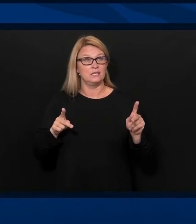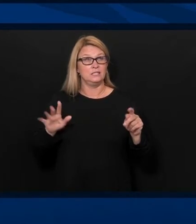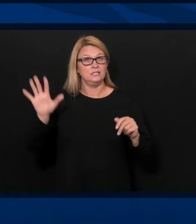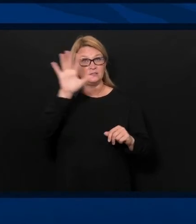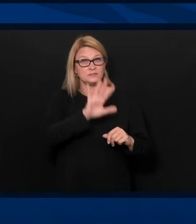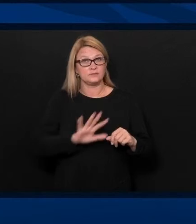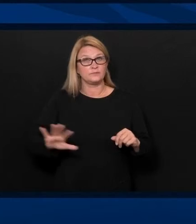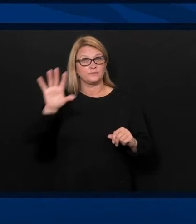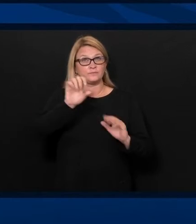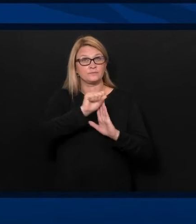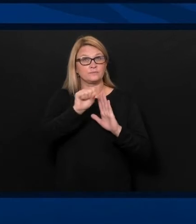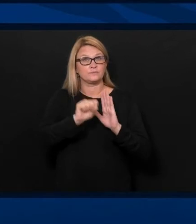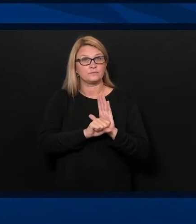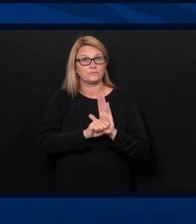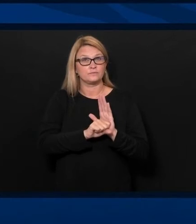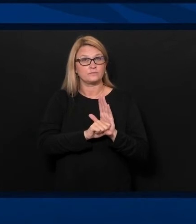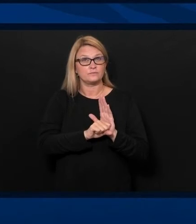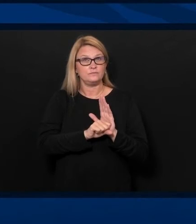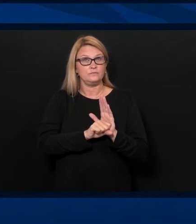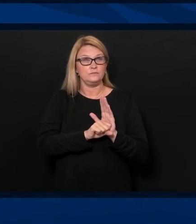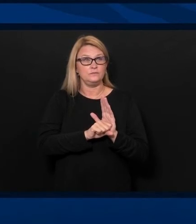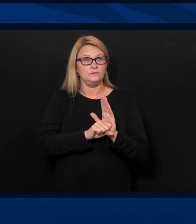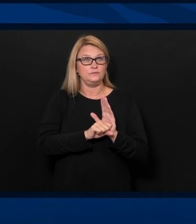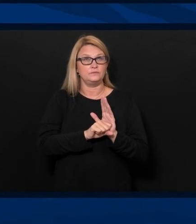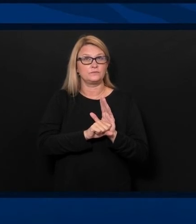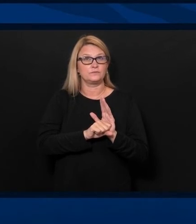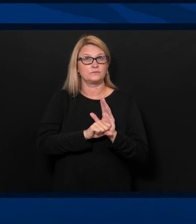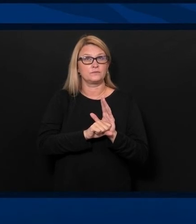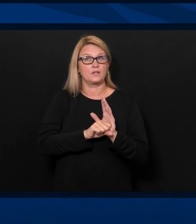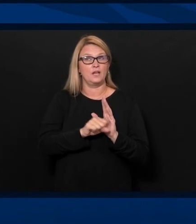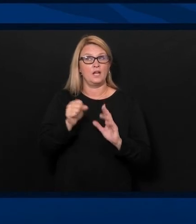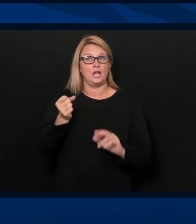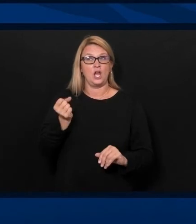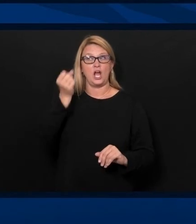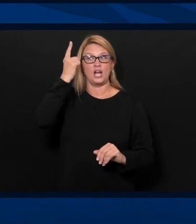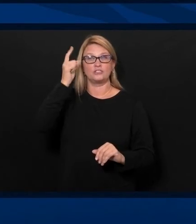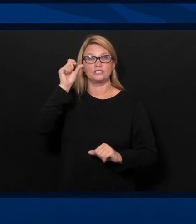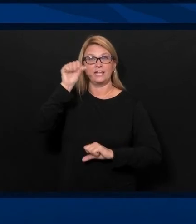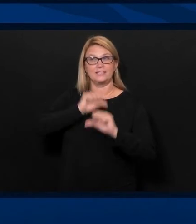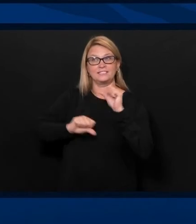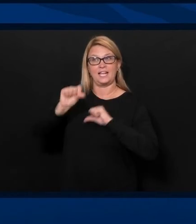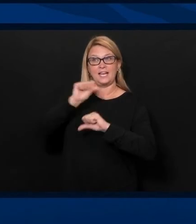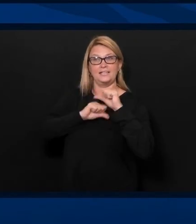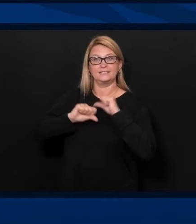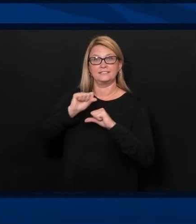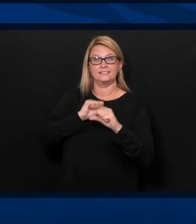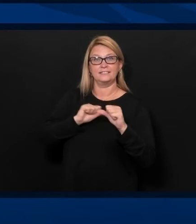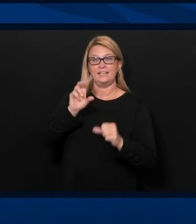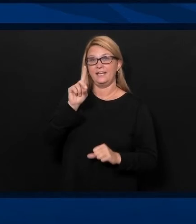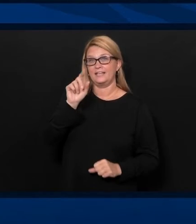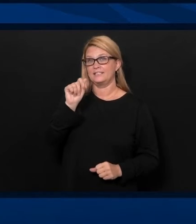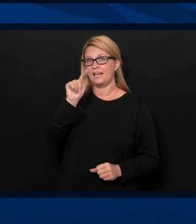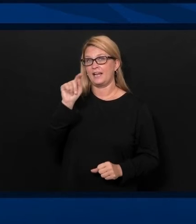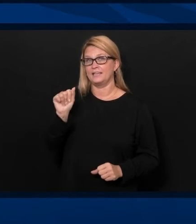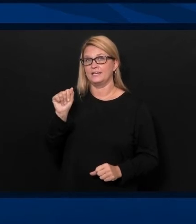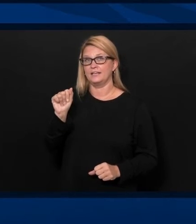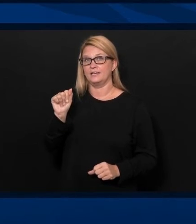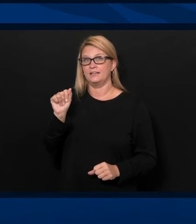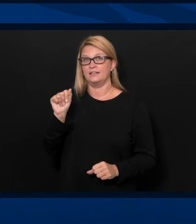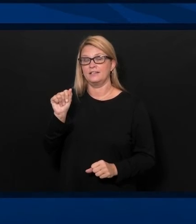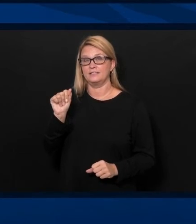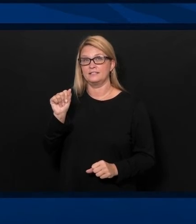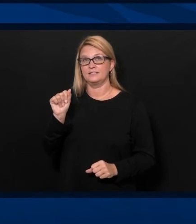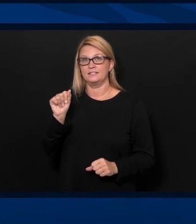state, is being driven by science and what we see in the data as far as our reactions and